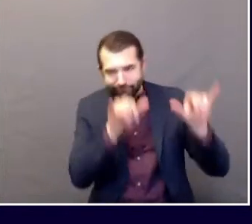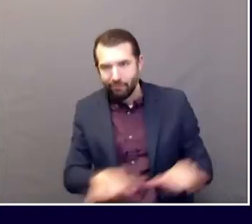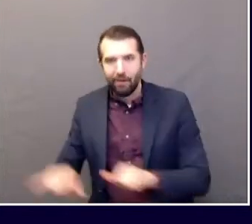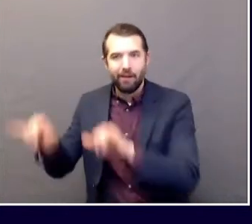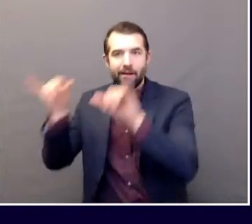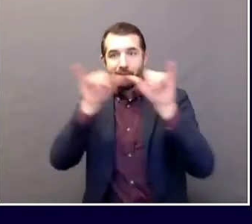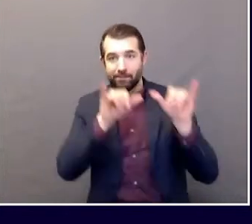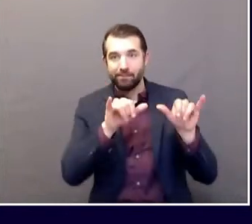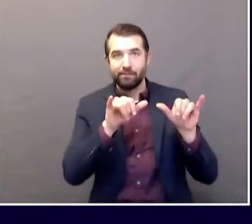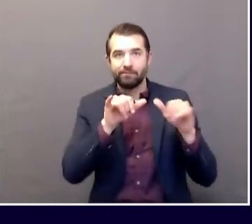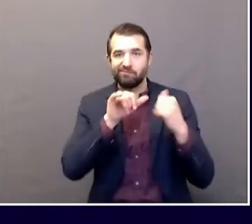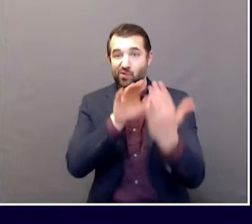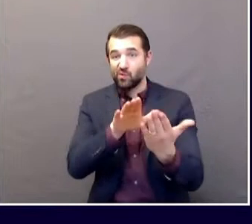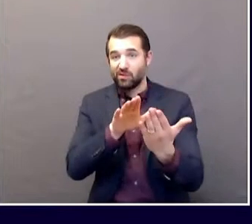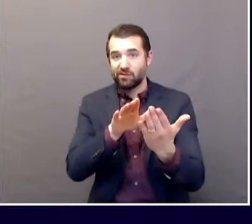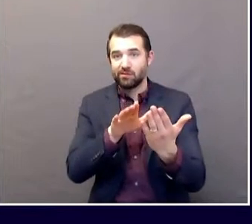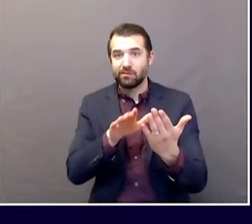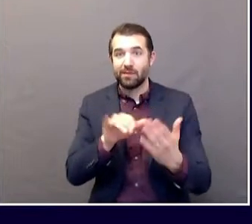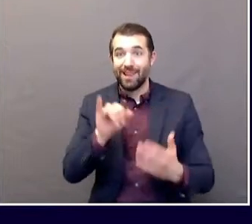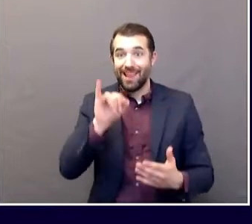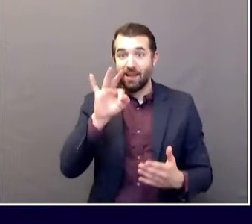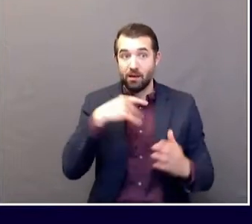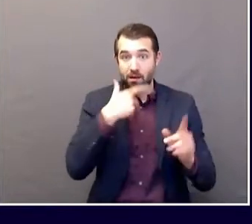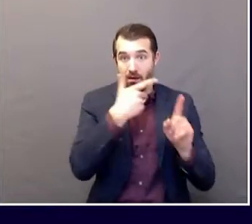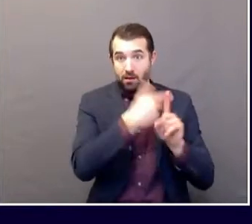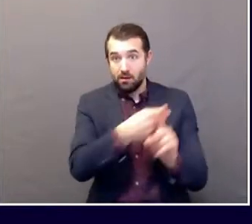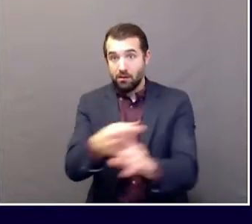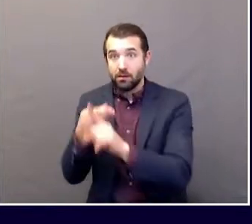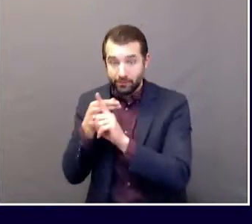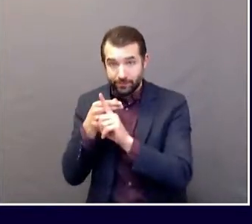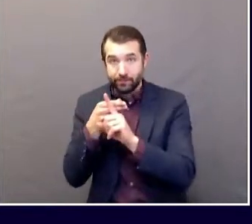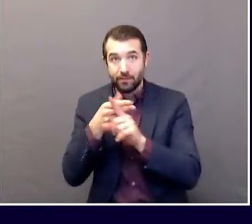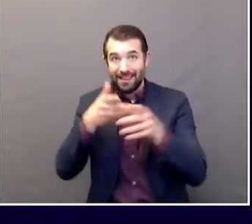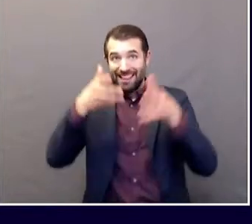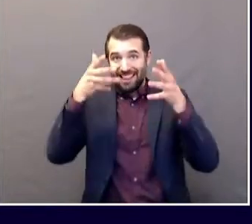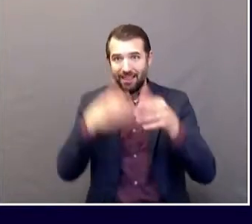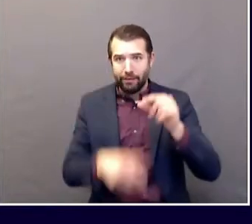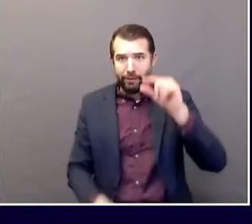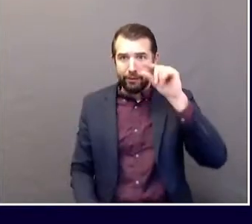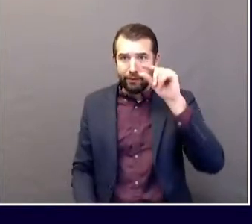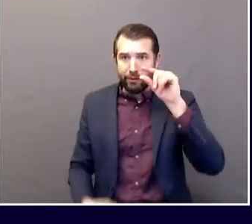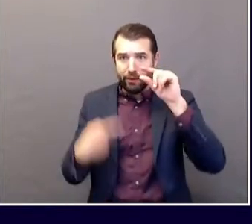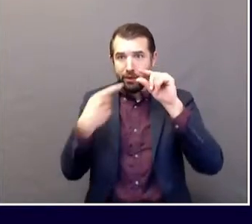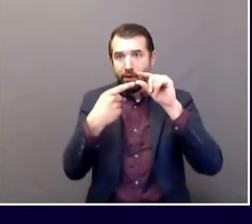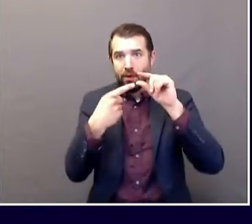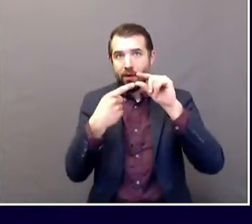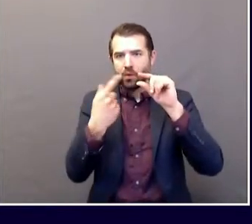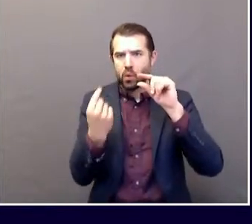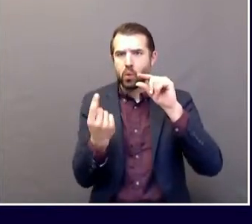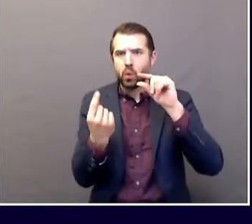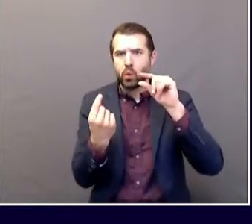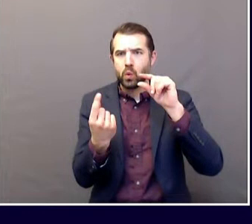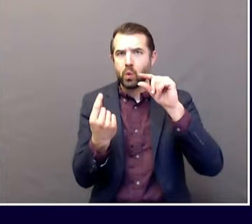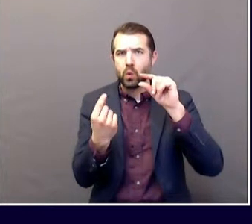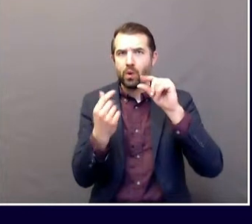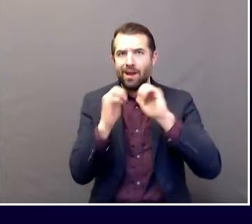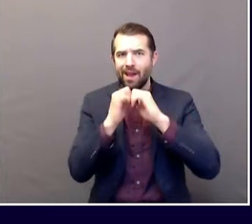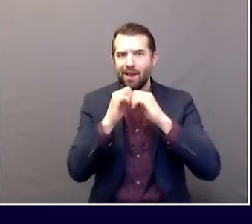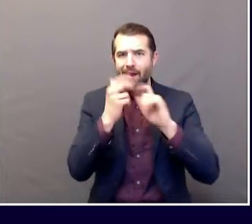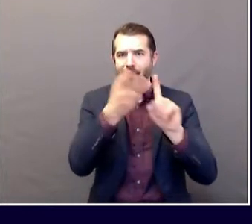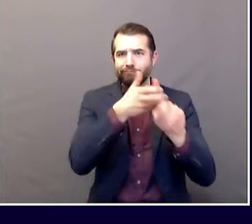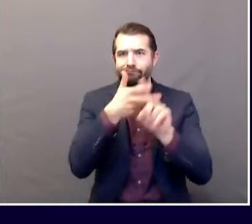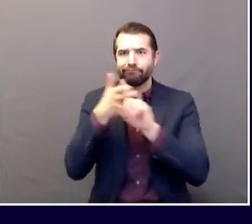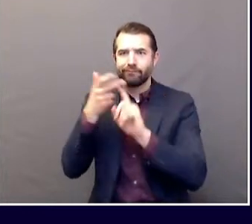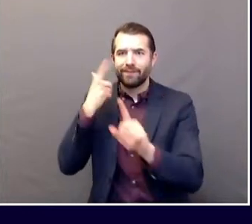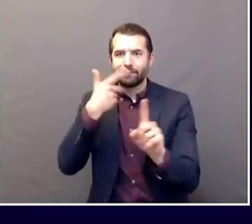the impetus, the motivation for devising that policy and putting it on our website. It was not related to any one particular incident,